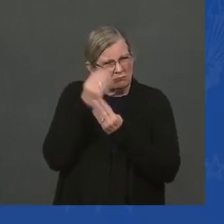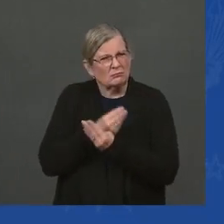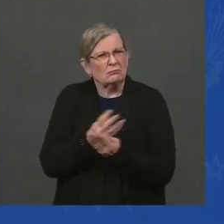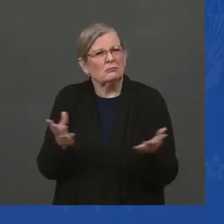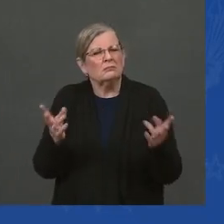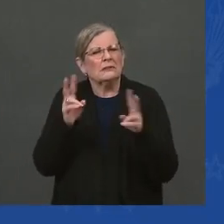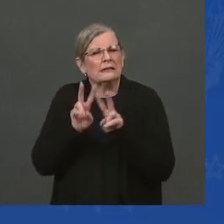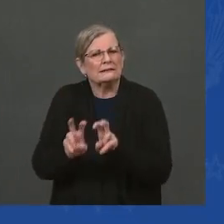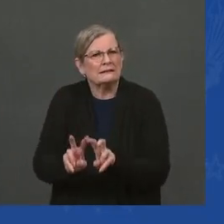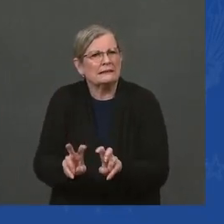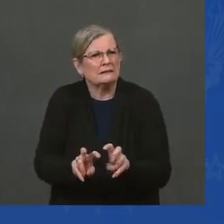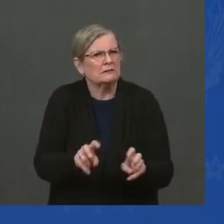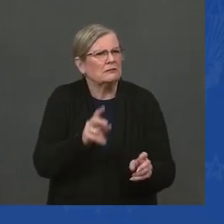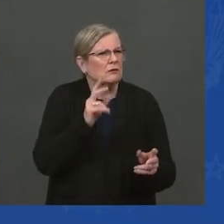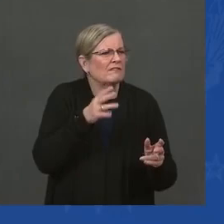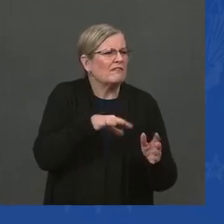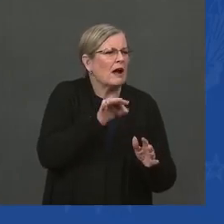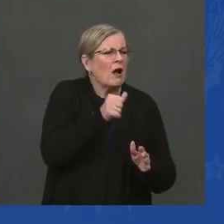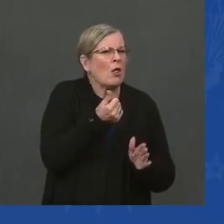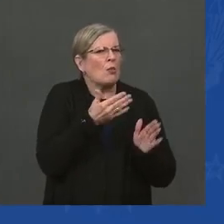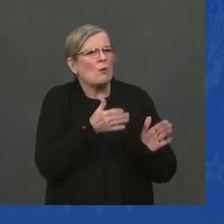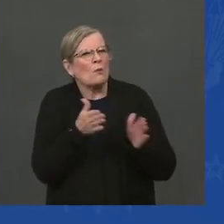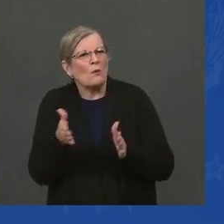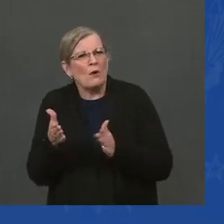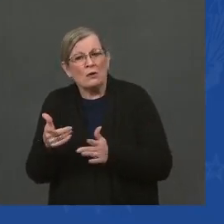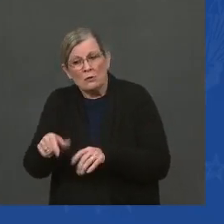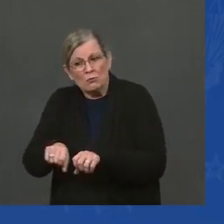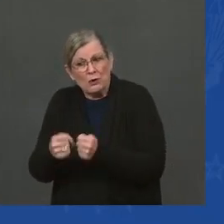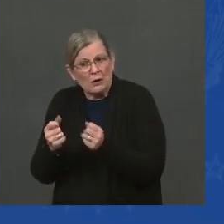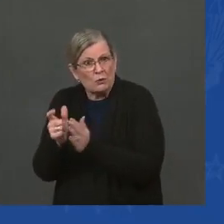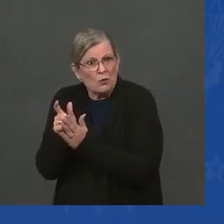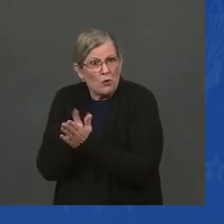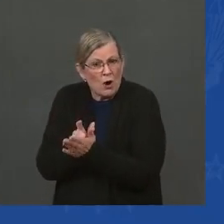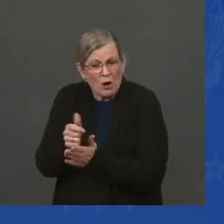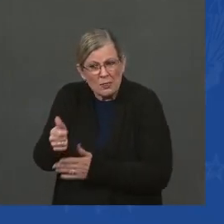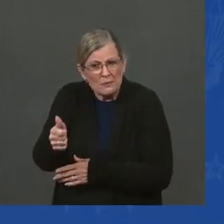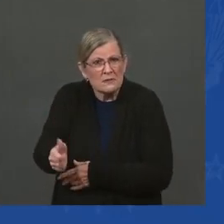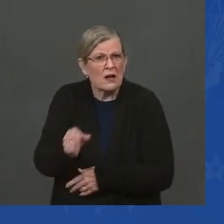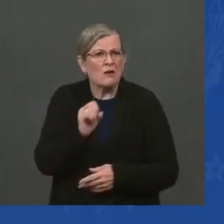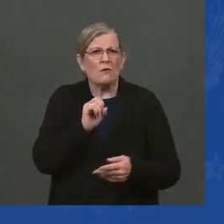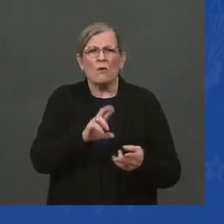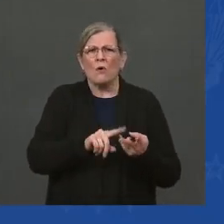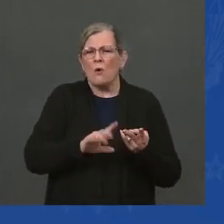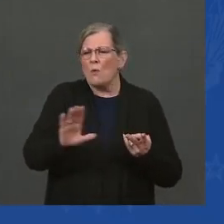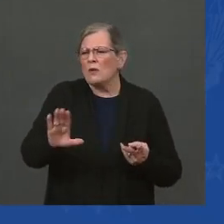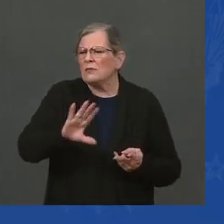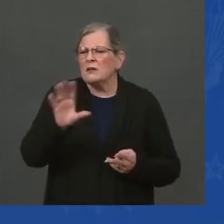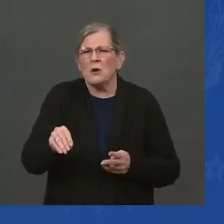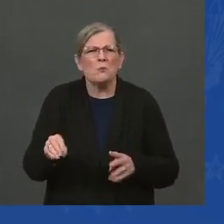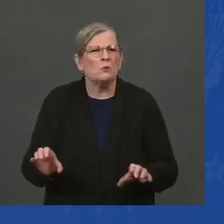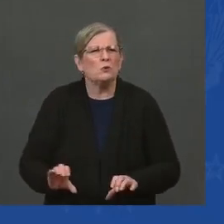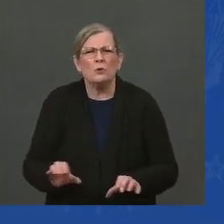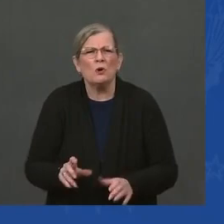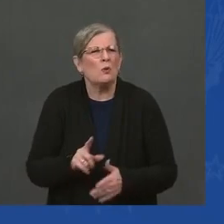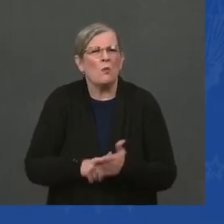of antitrust laws and what they're doing. So there's a lot to look at, but the bottom line is that I